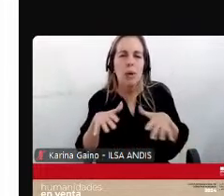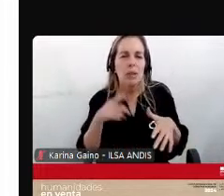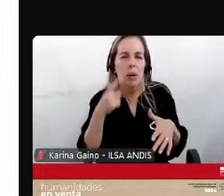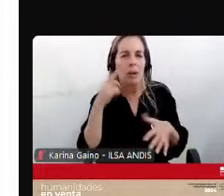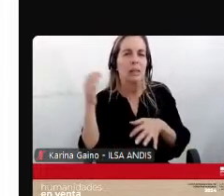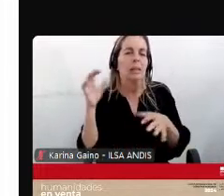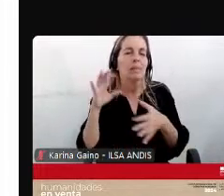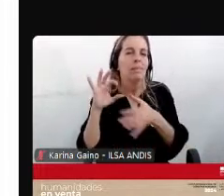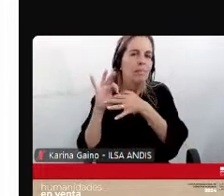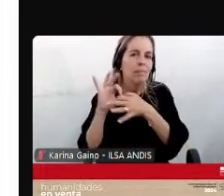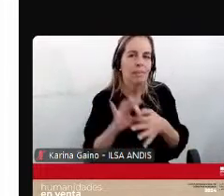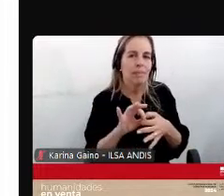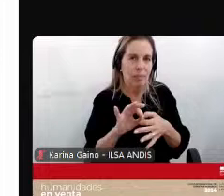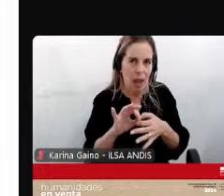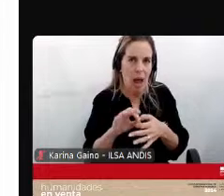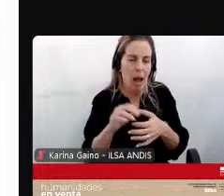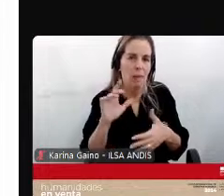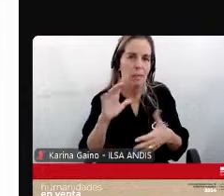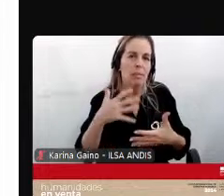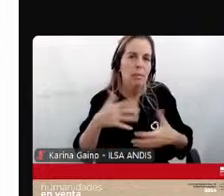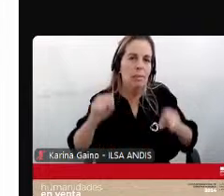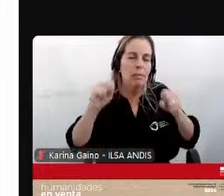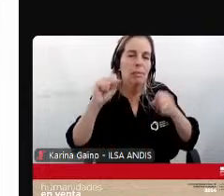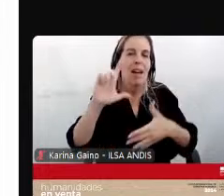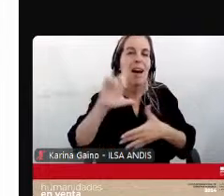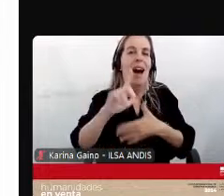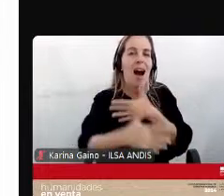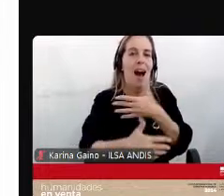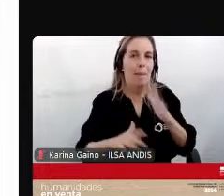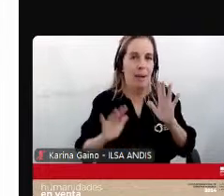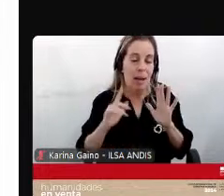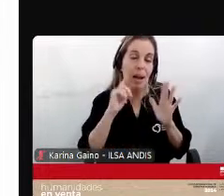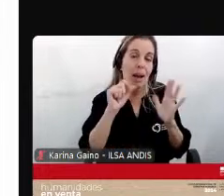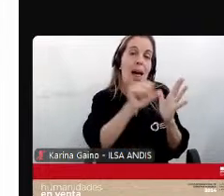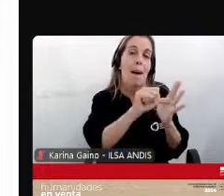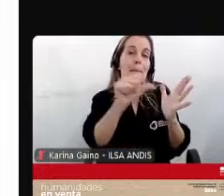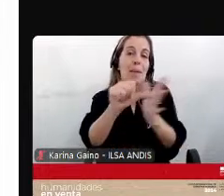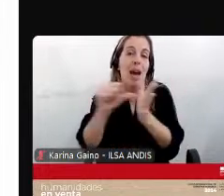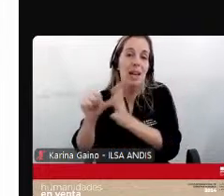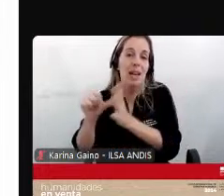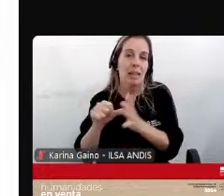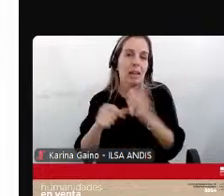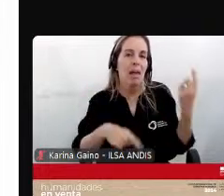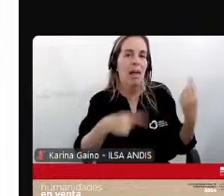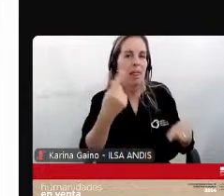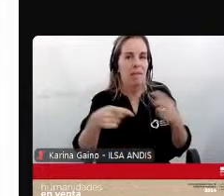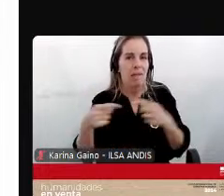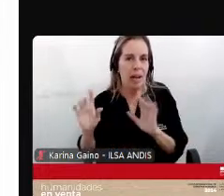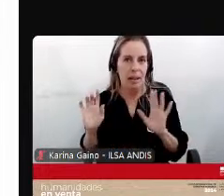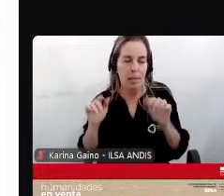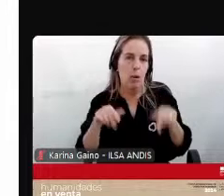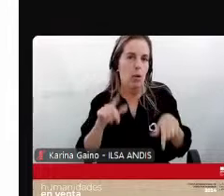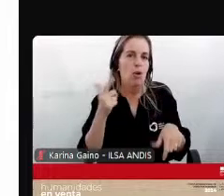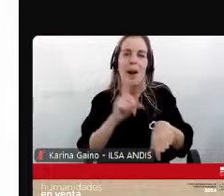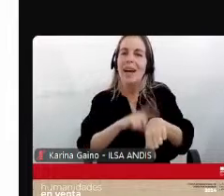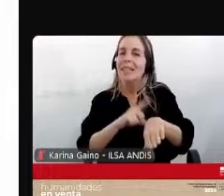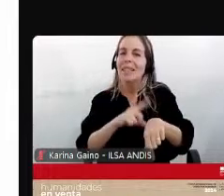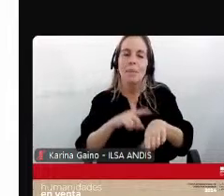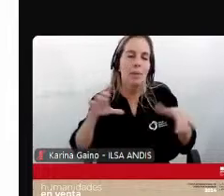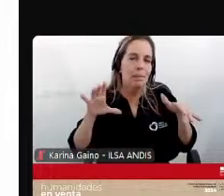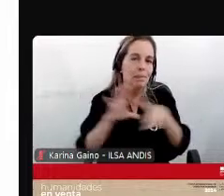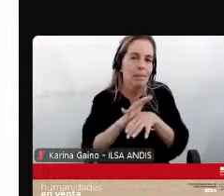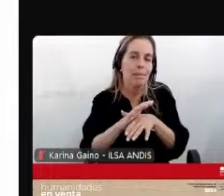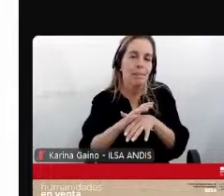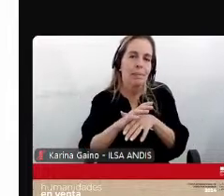always differences by country and sector, but we don't have time today to go through each individual country and sector to explain what it looks like.